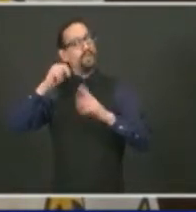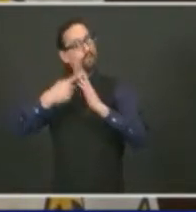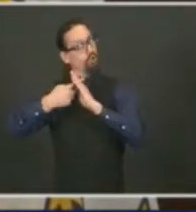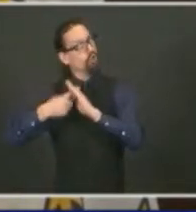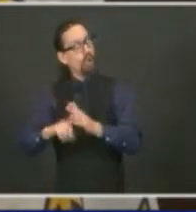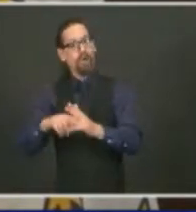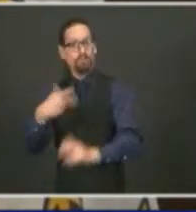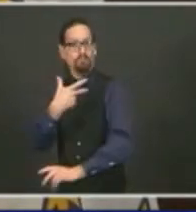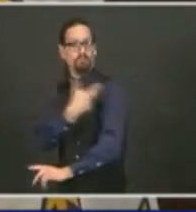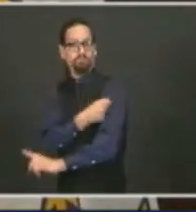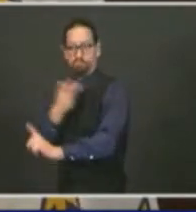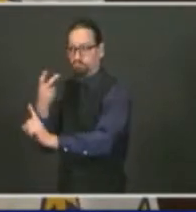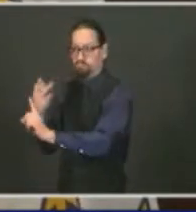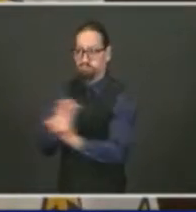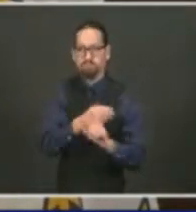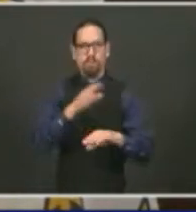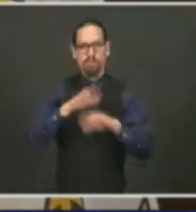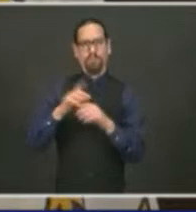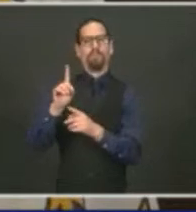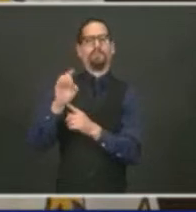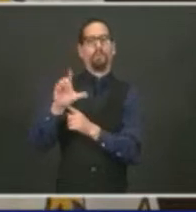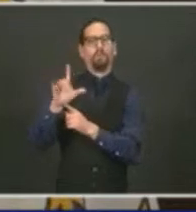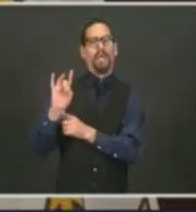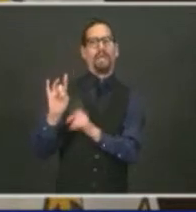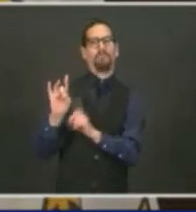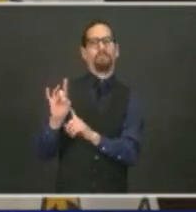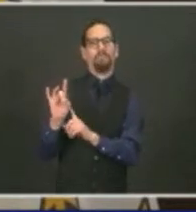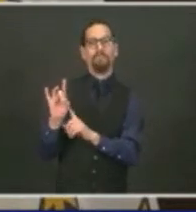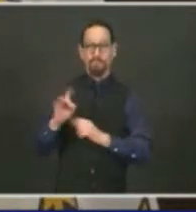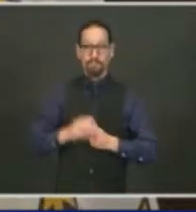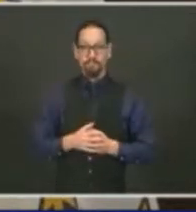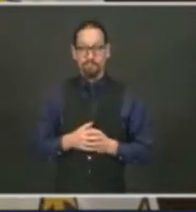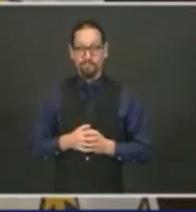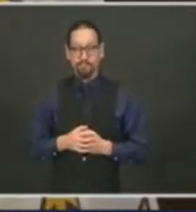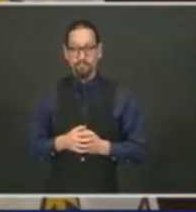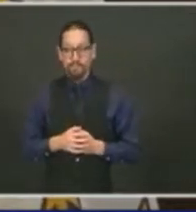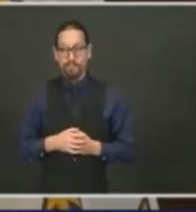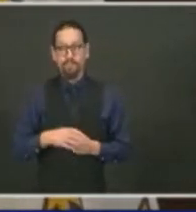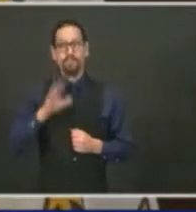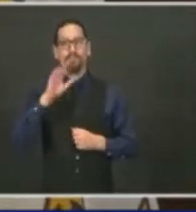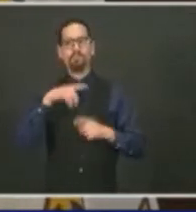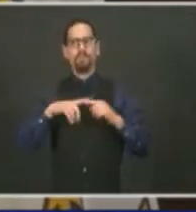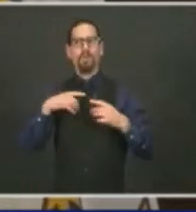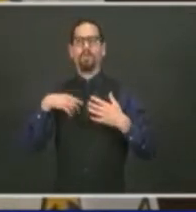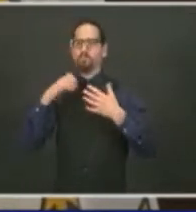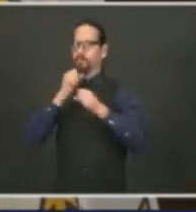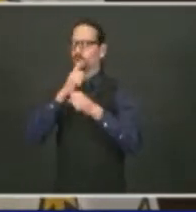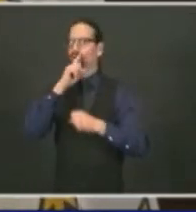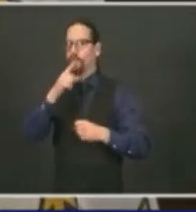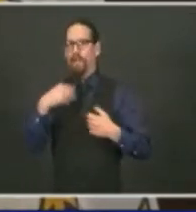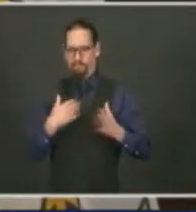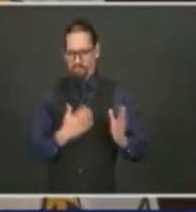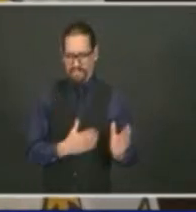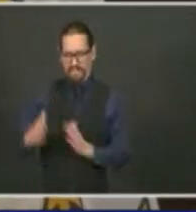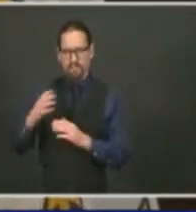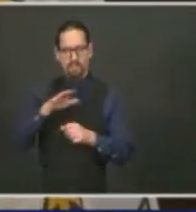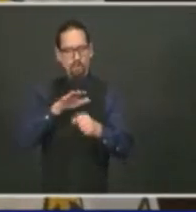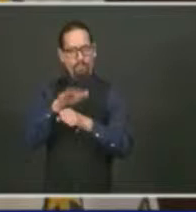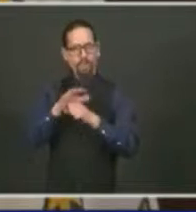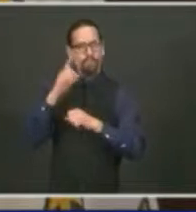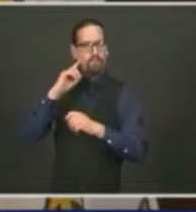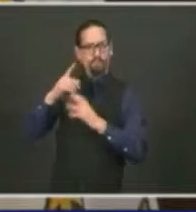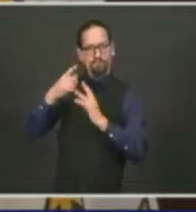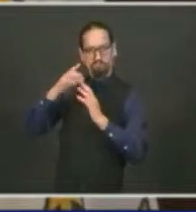quickly and efficiently in facilities without us having to start and stop, et cetera. In Rhode Island, we